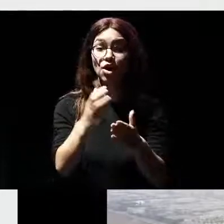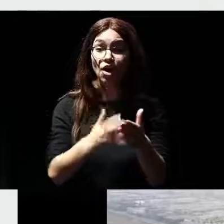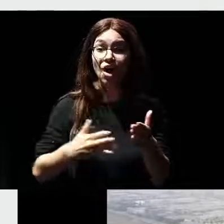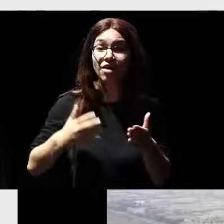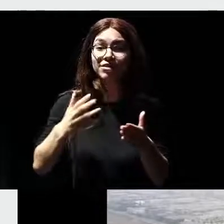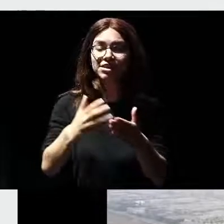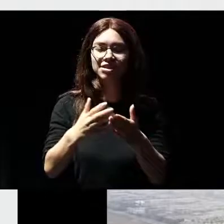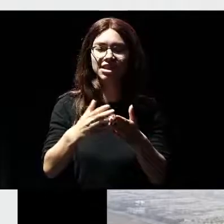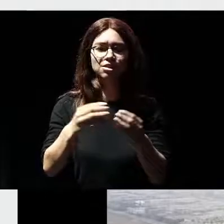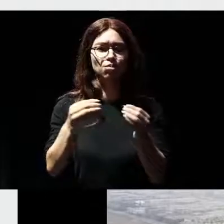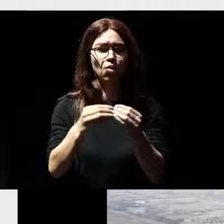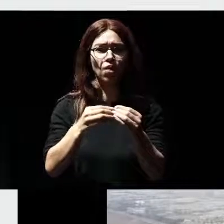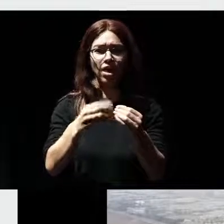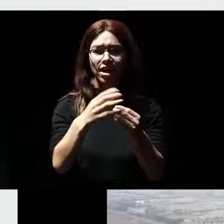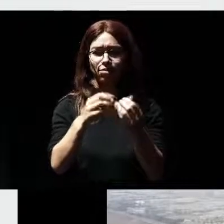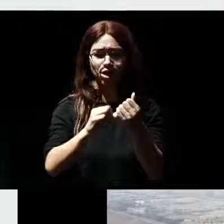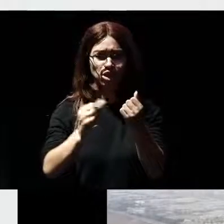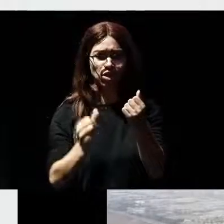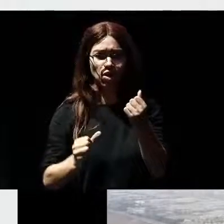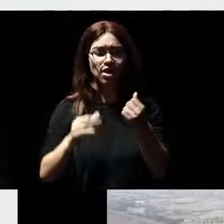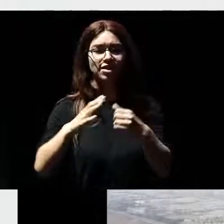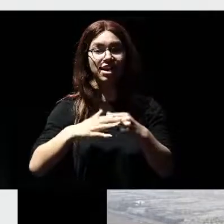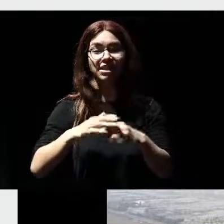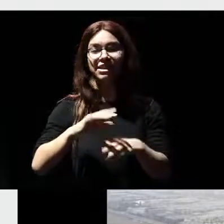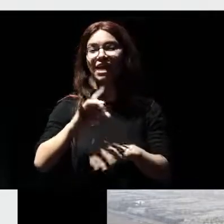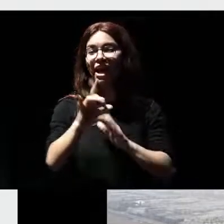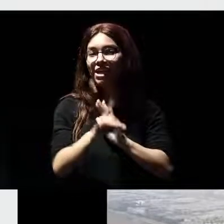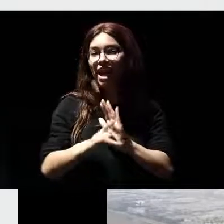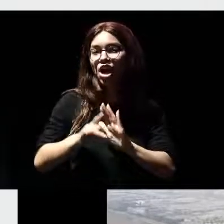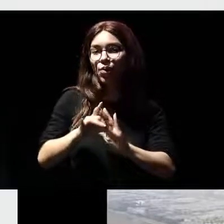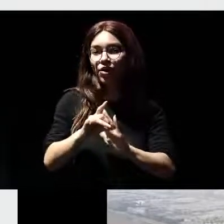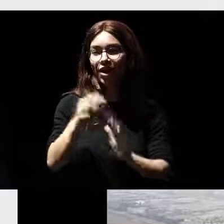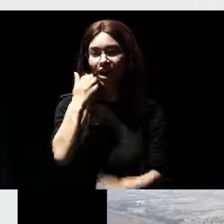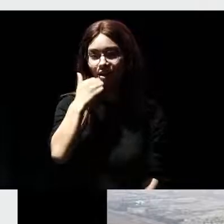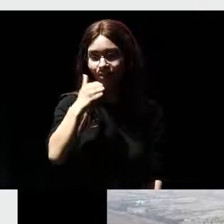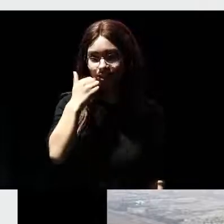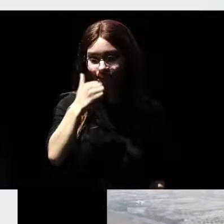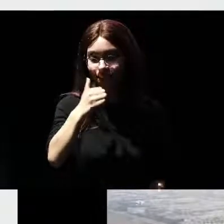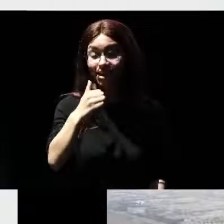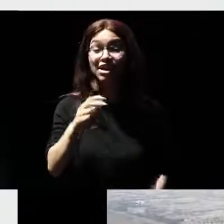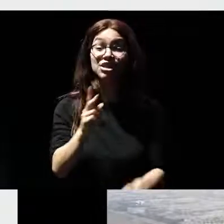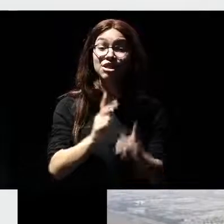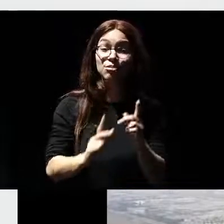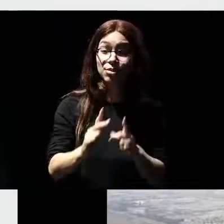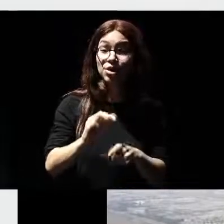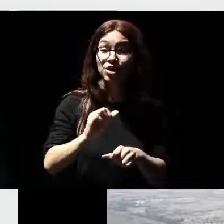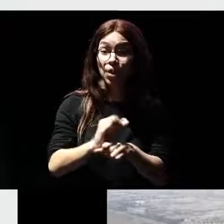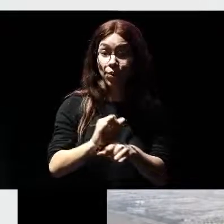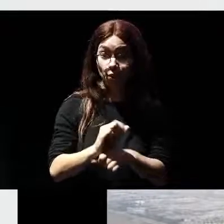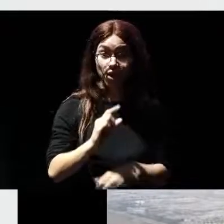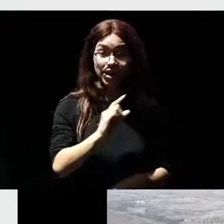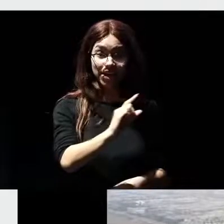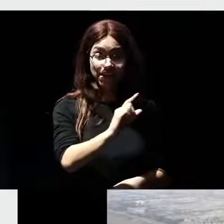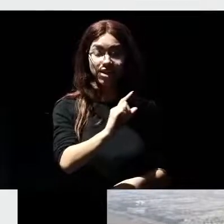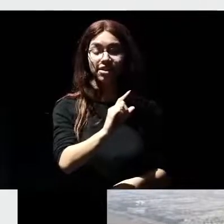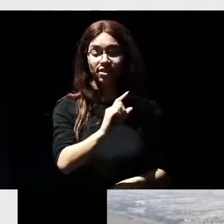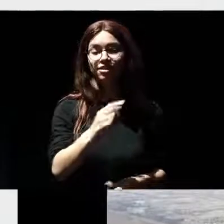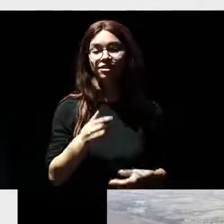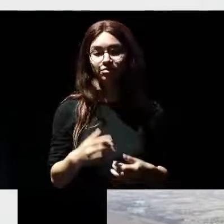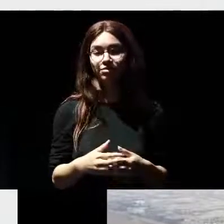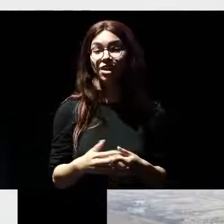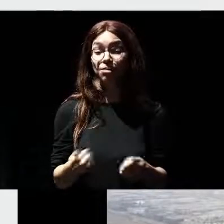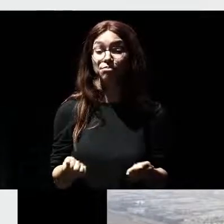goes beyond a normal 8-hour day, and the people who are working here spend